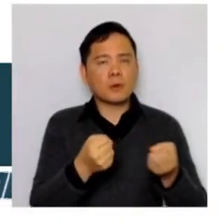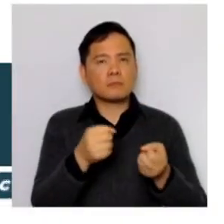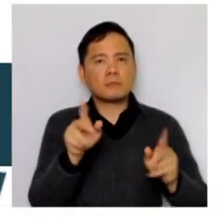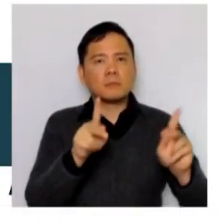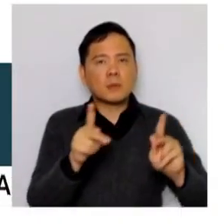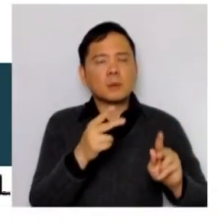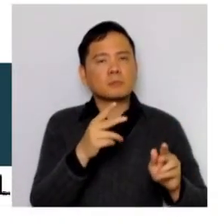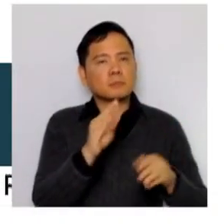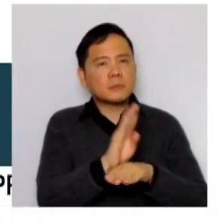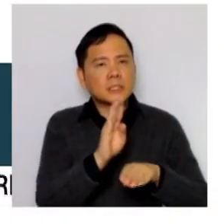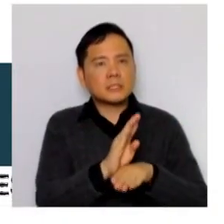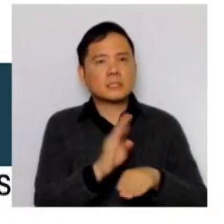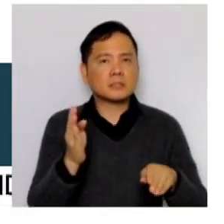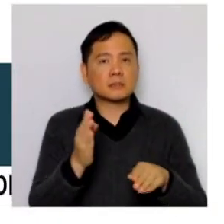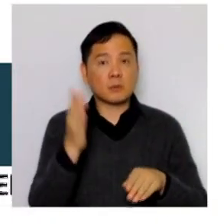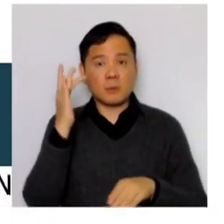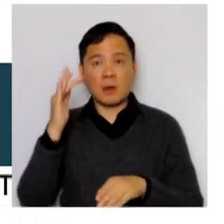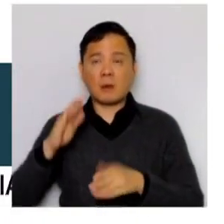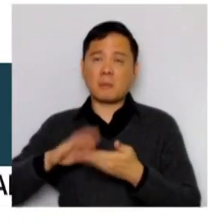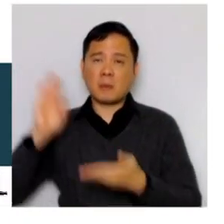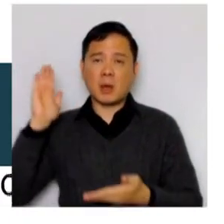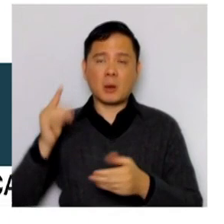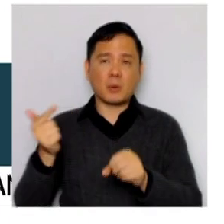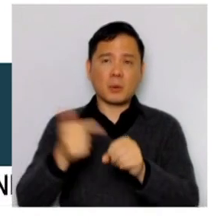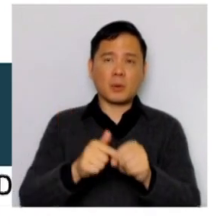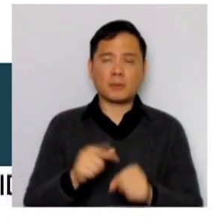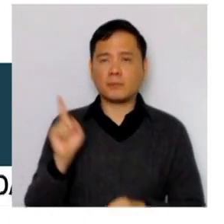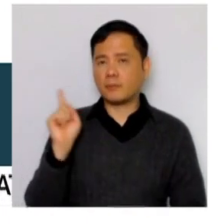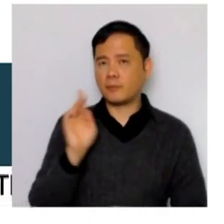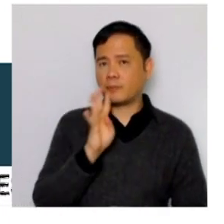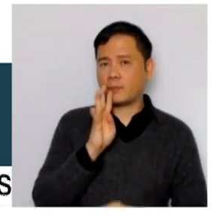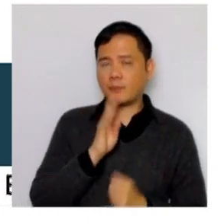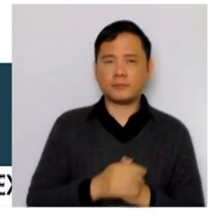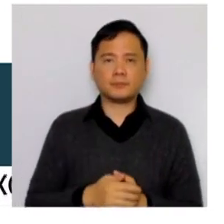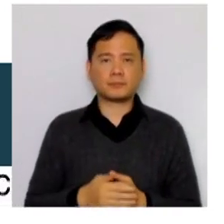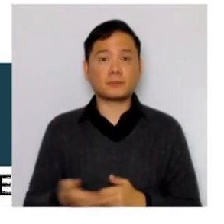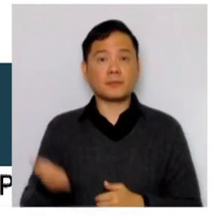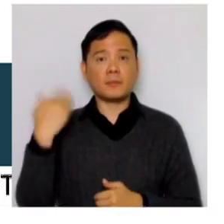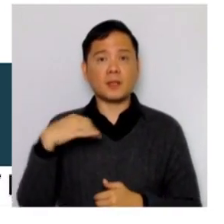Last December, the BIR suspended